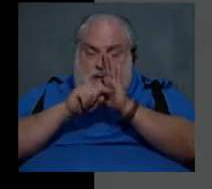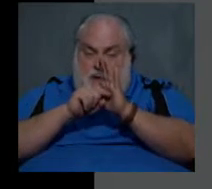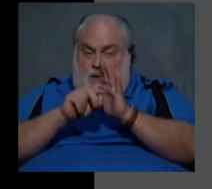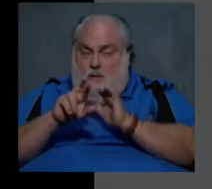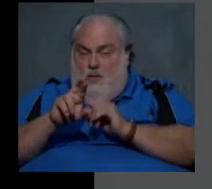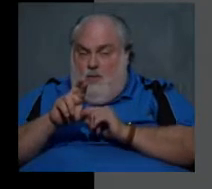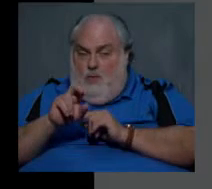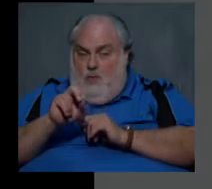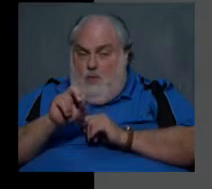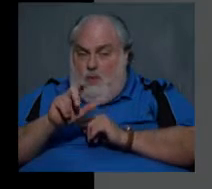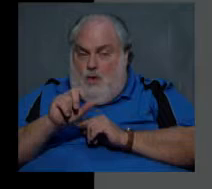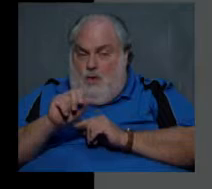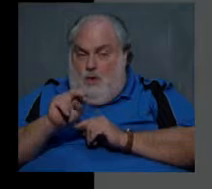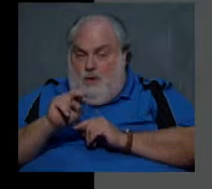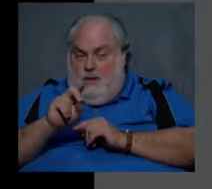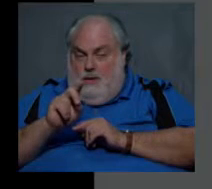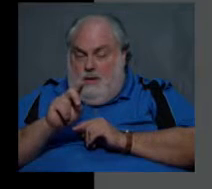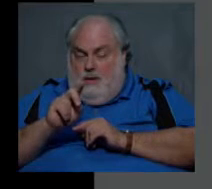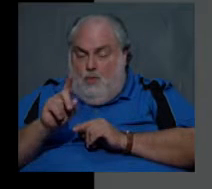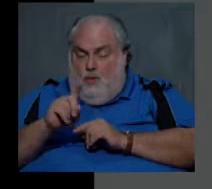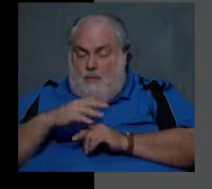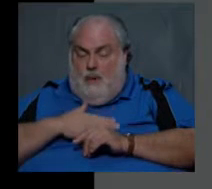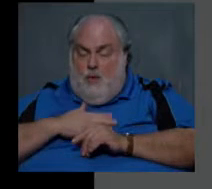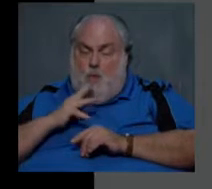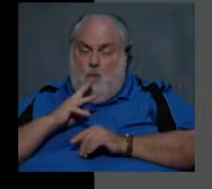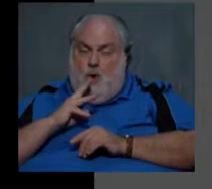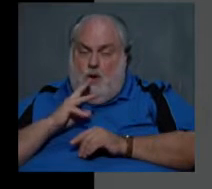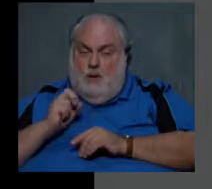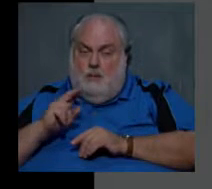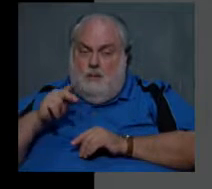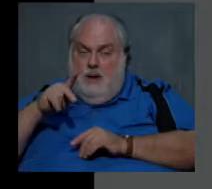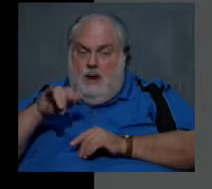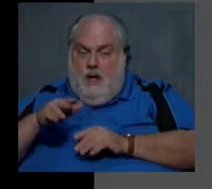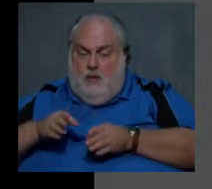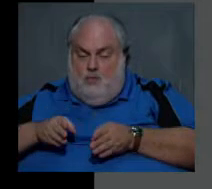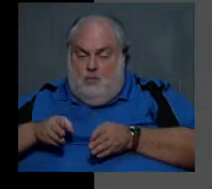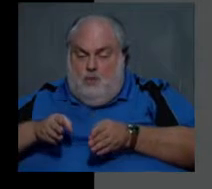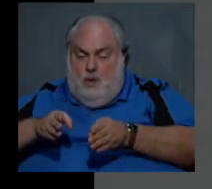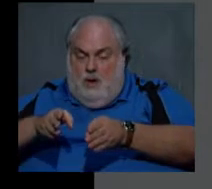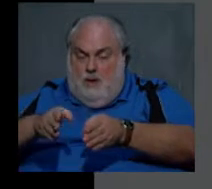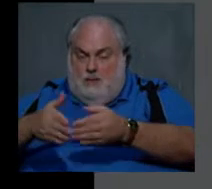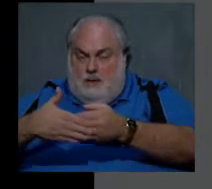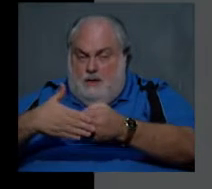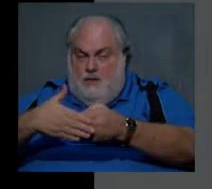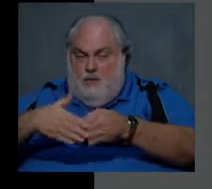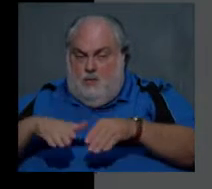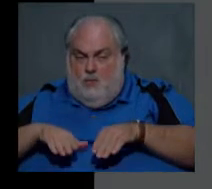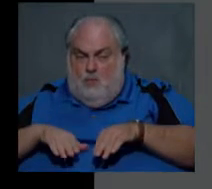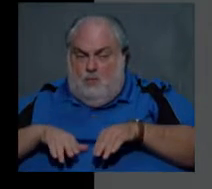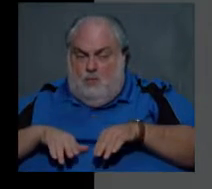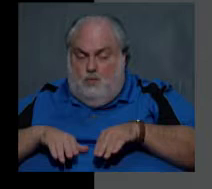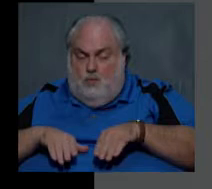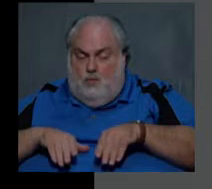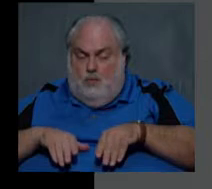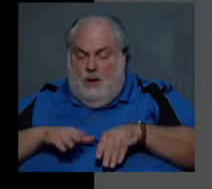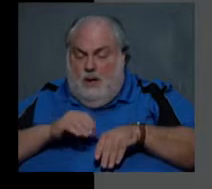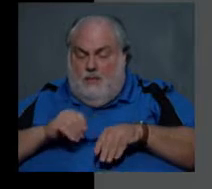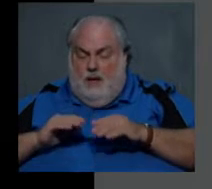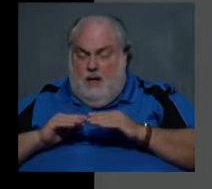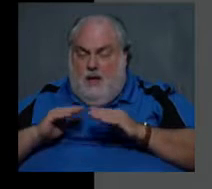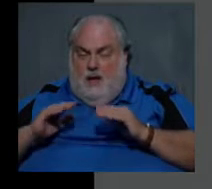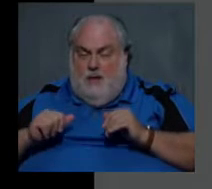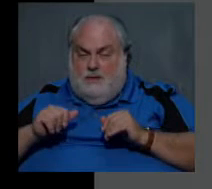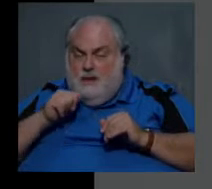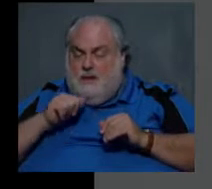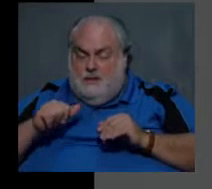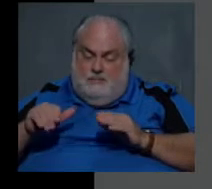Roland side where I have my water supplies down the side of the road, and then also my house is all